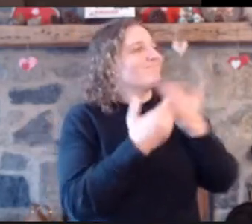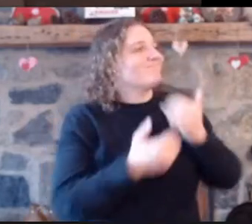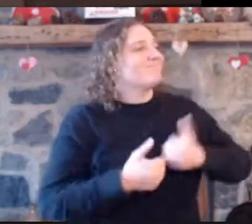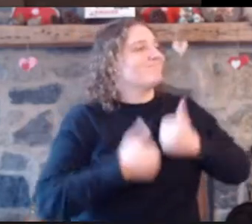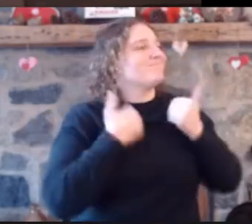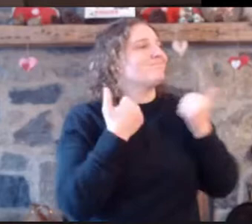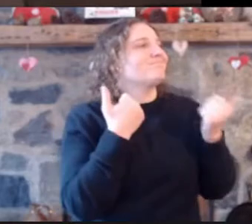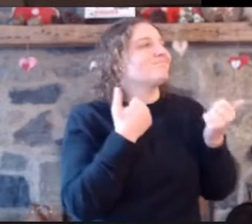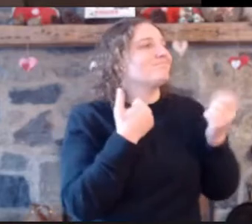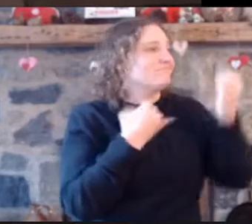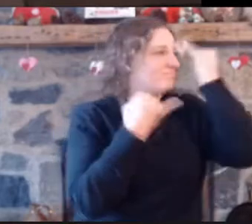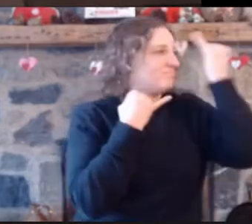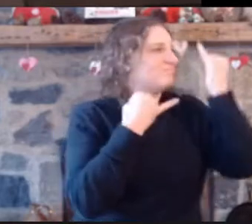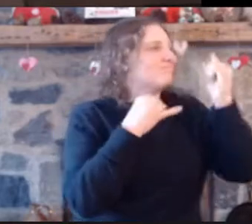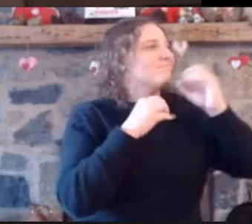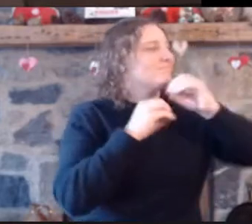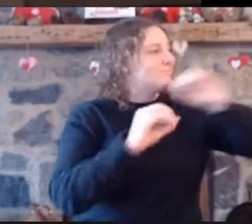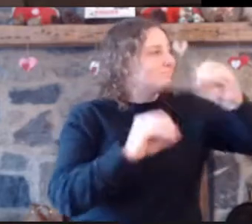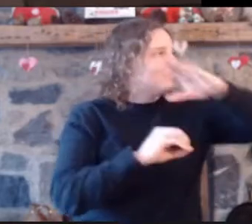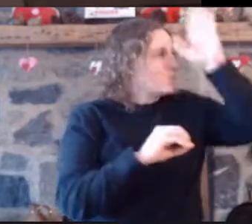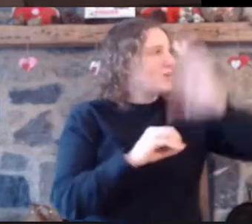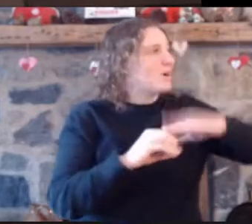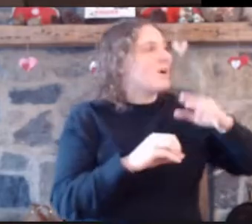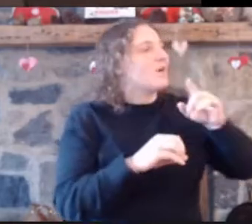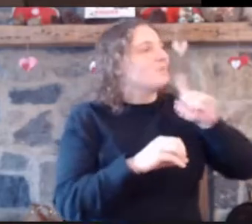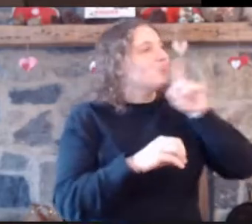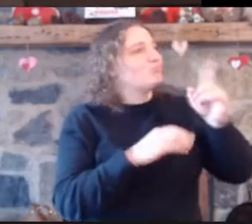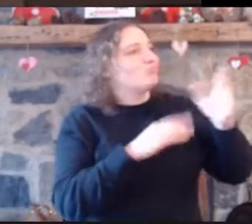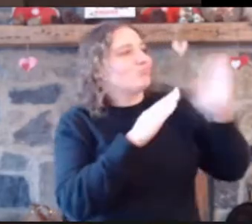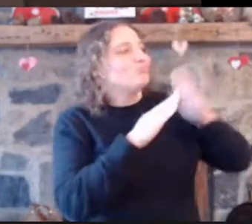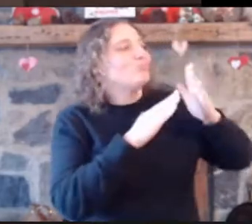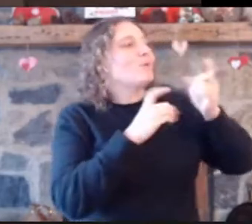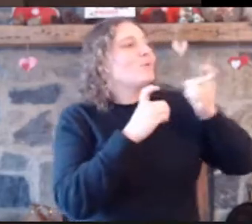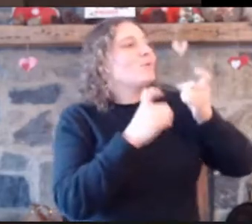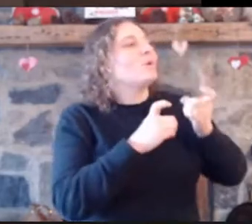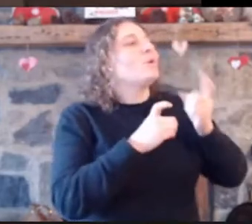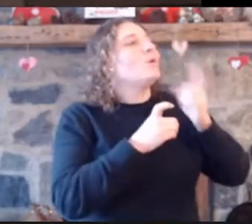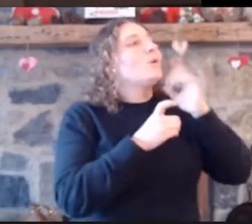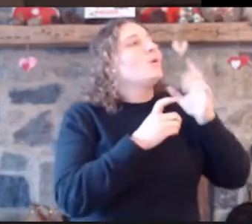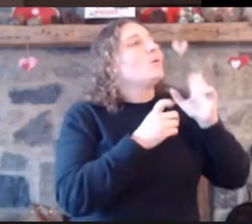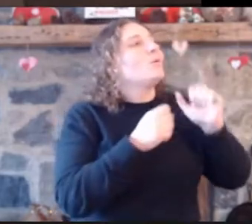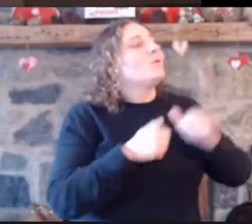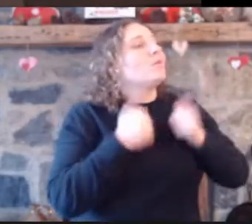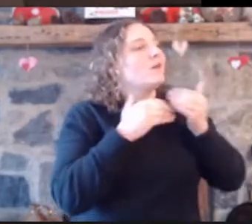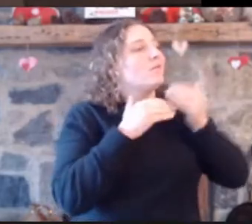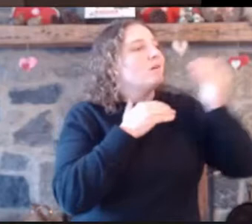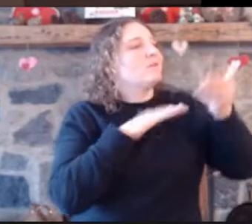the idea there is no God, there is no final authority, there is no day of judgment, there is no life to come.